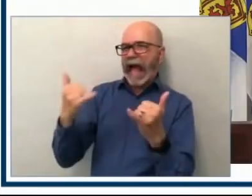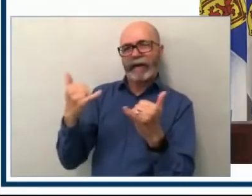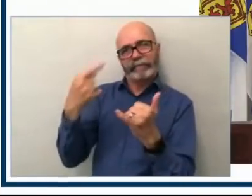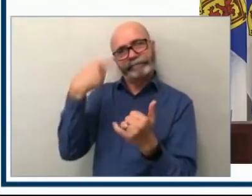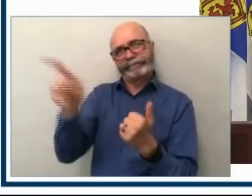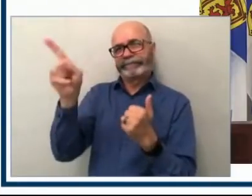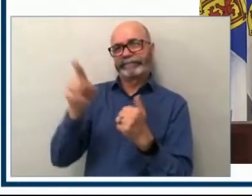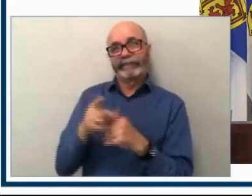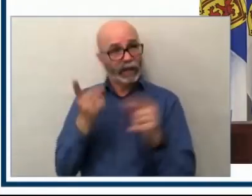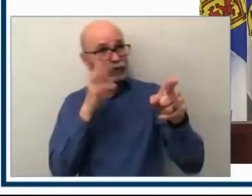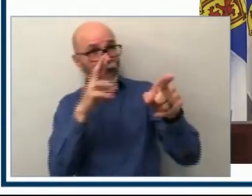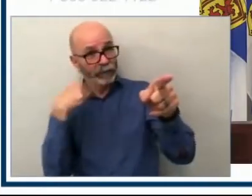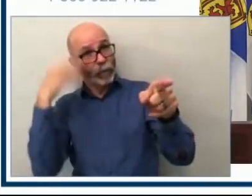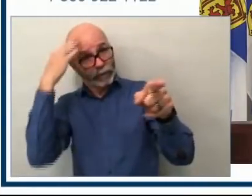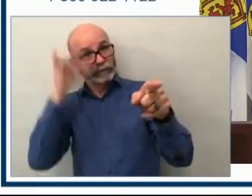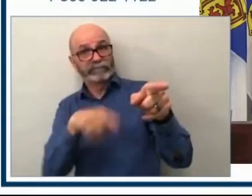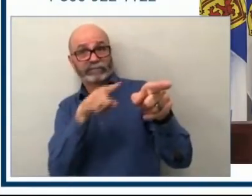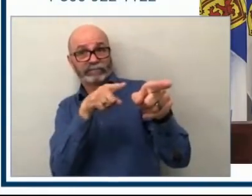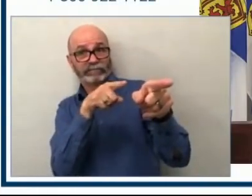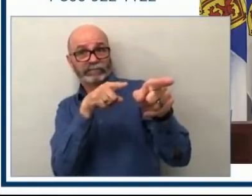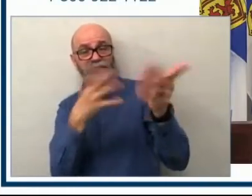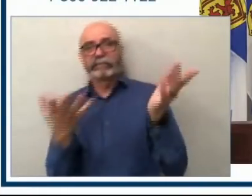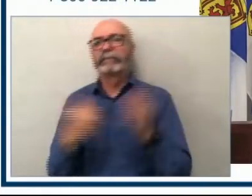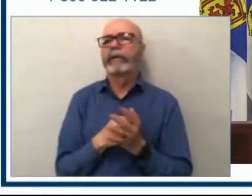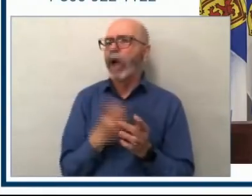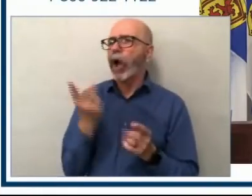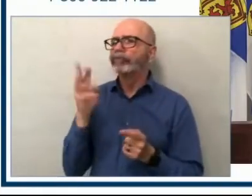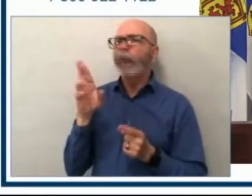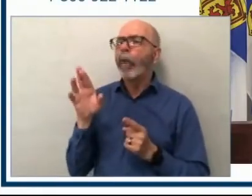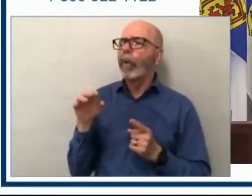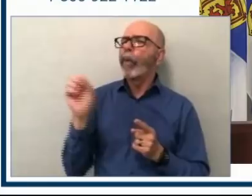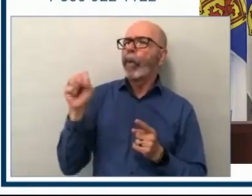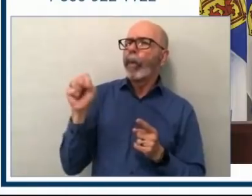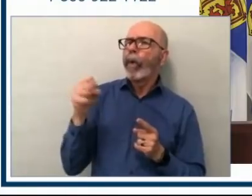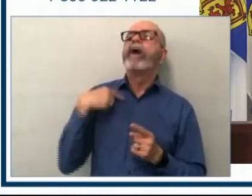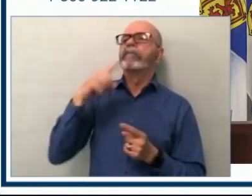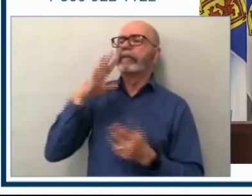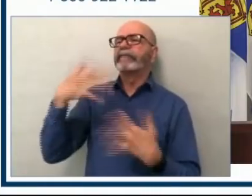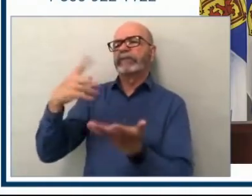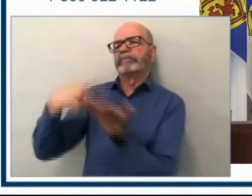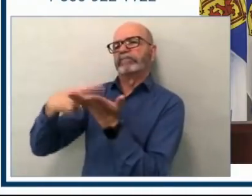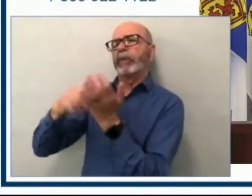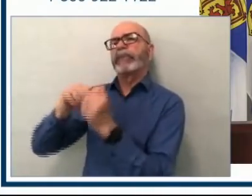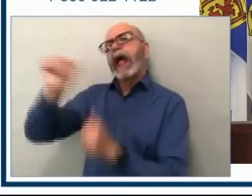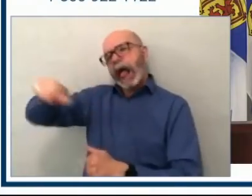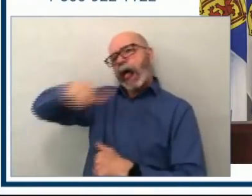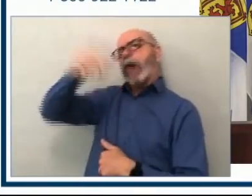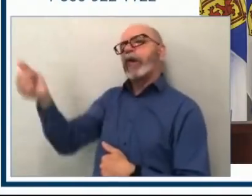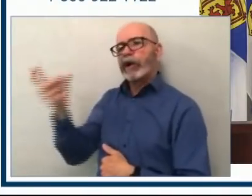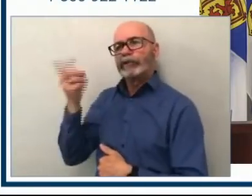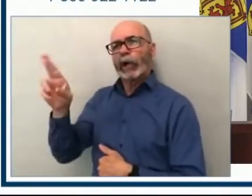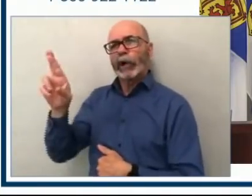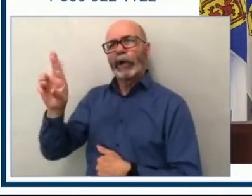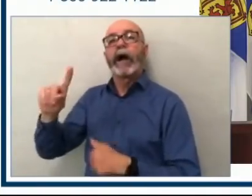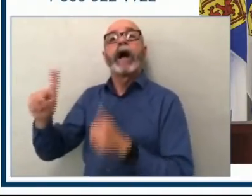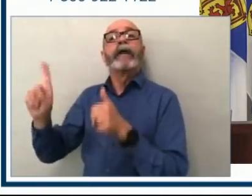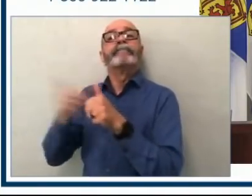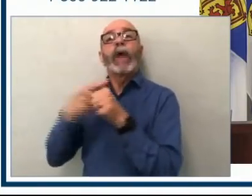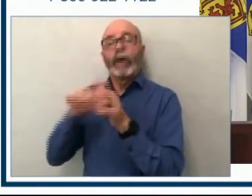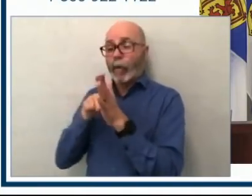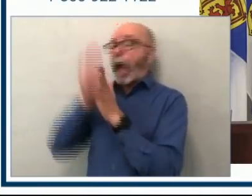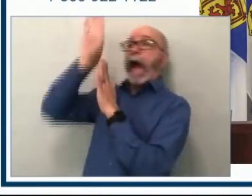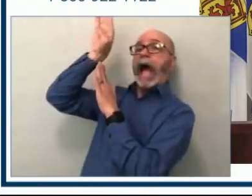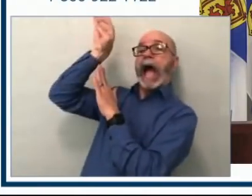know from talking with Dr. Travers, who's the medical director, just back in the first wave, that they were already working with emergency